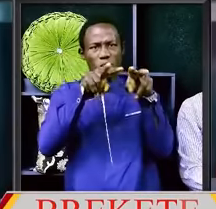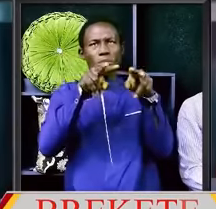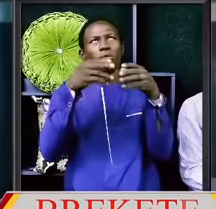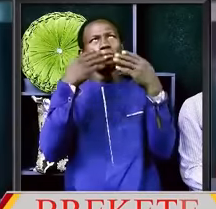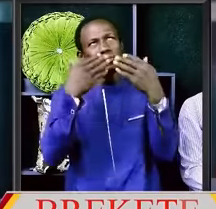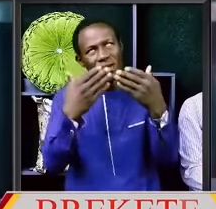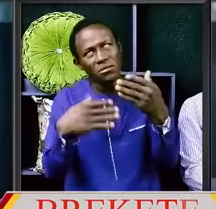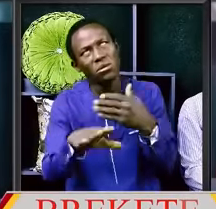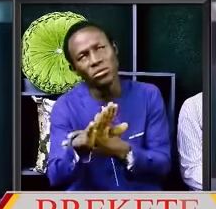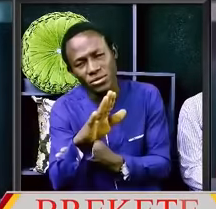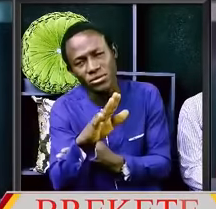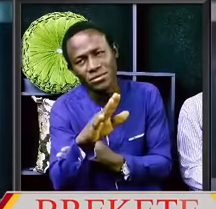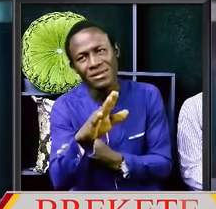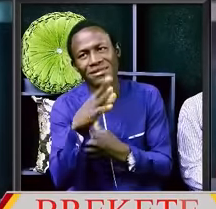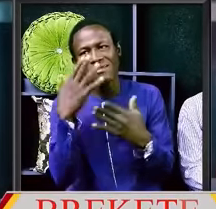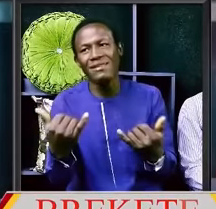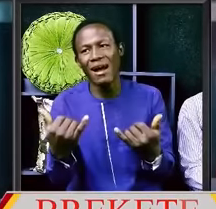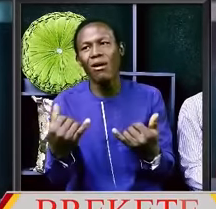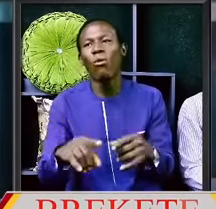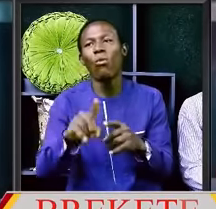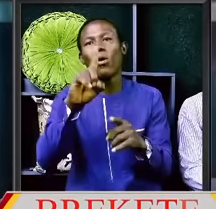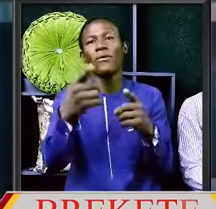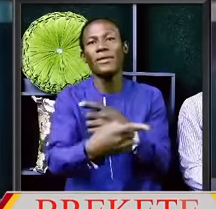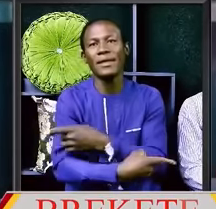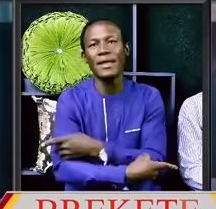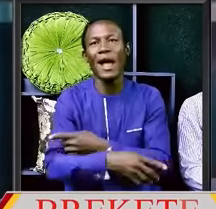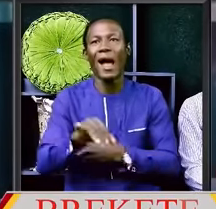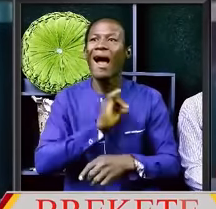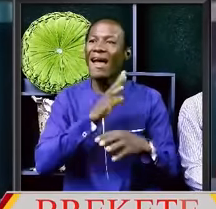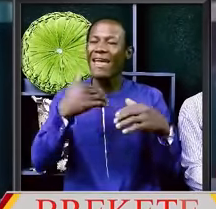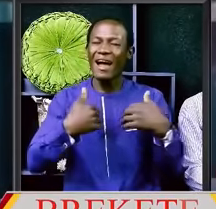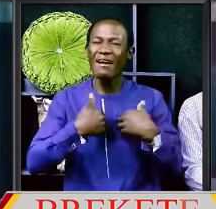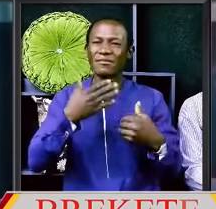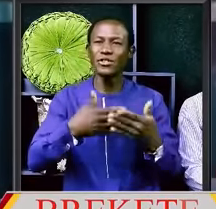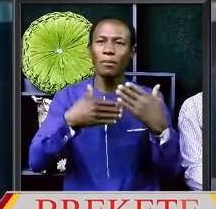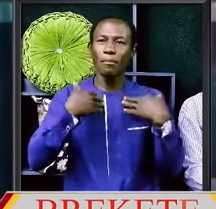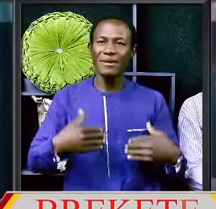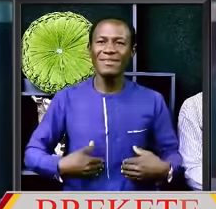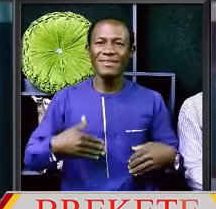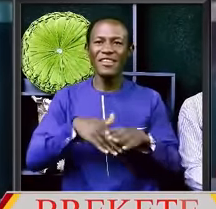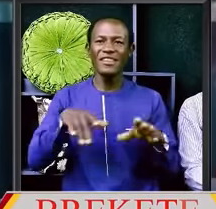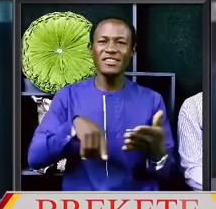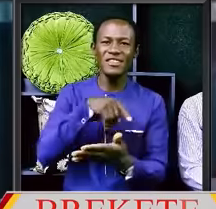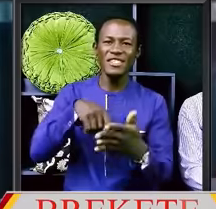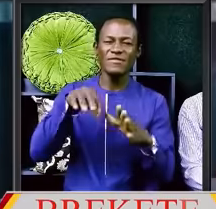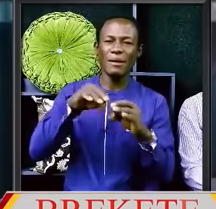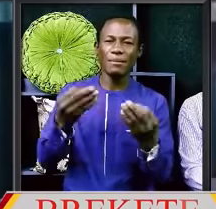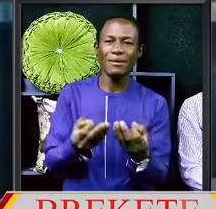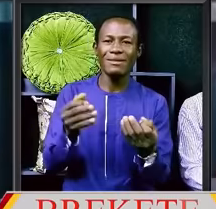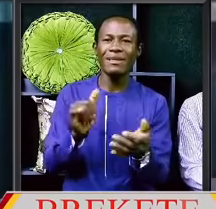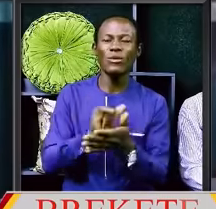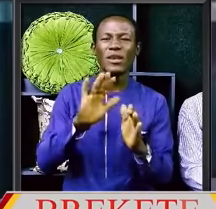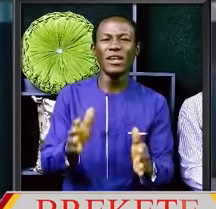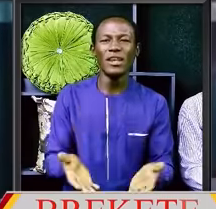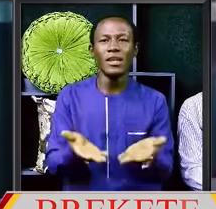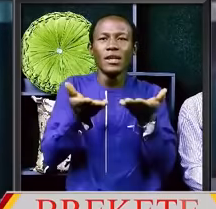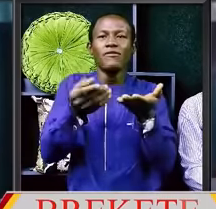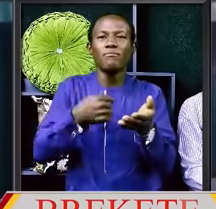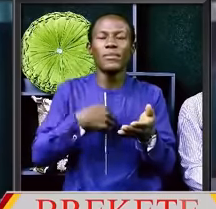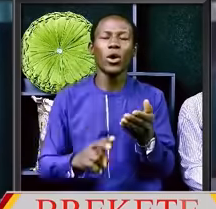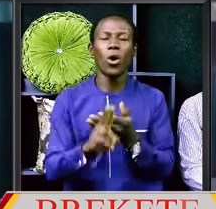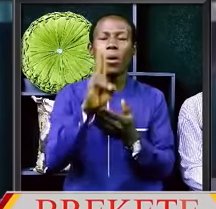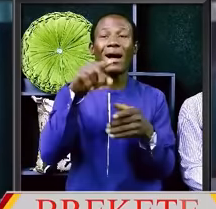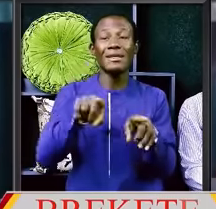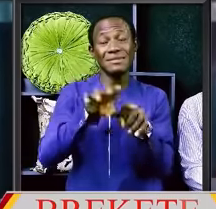thank God. So at least one day, I don't get person for this family where go lift me up. As